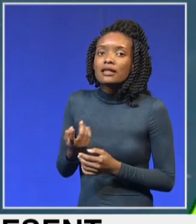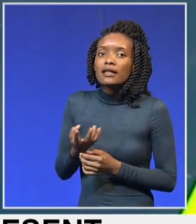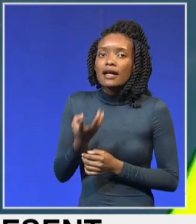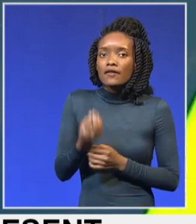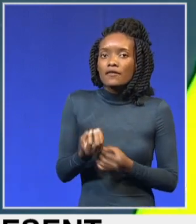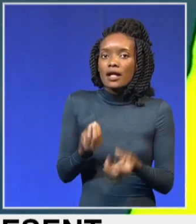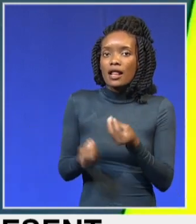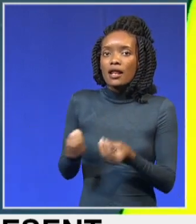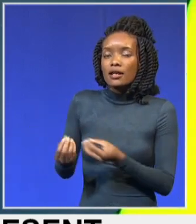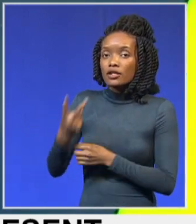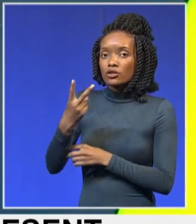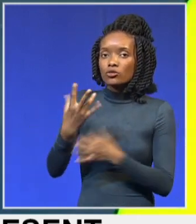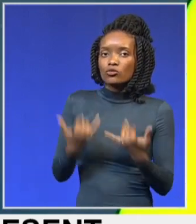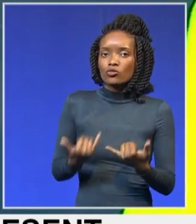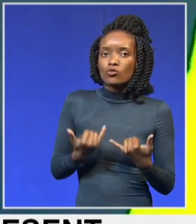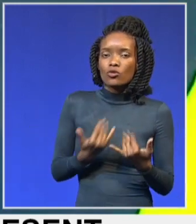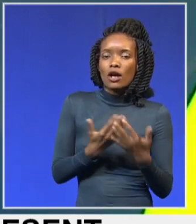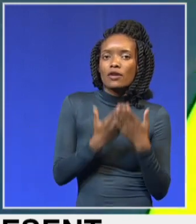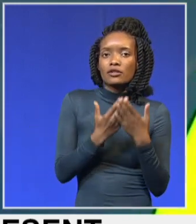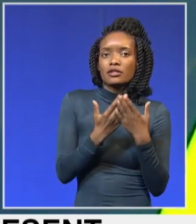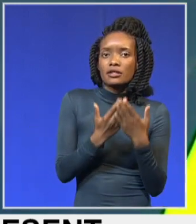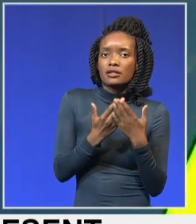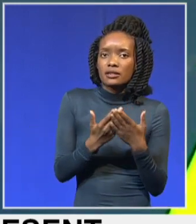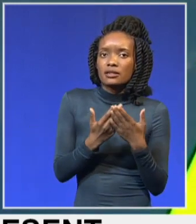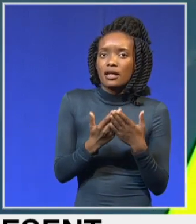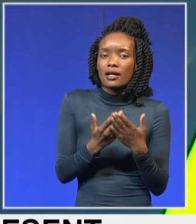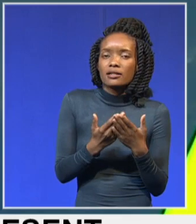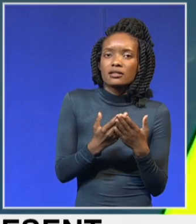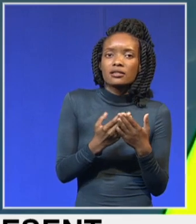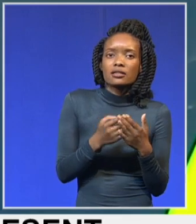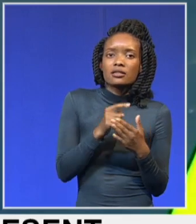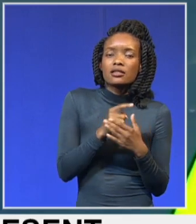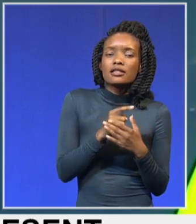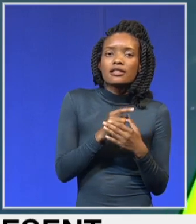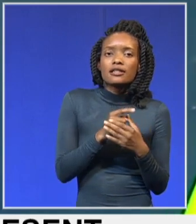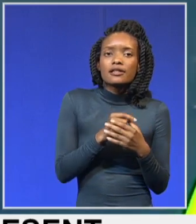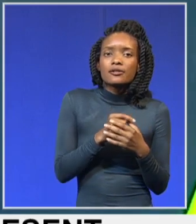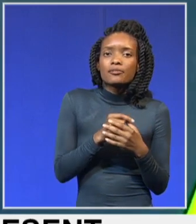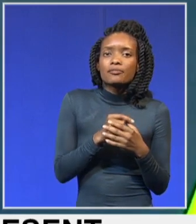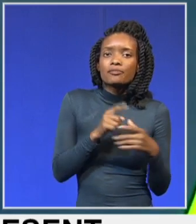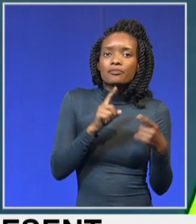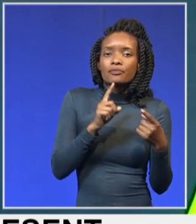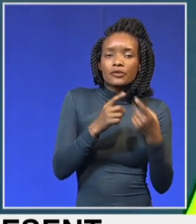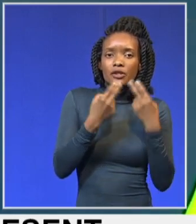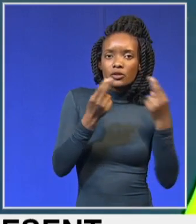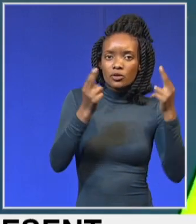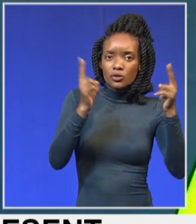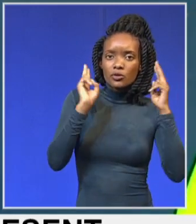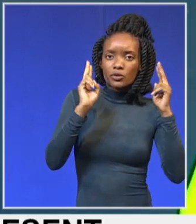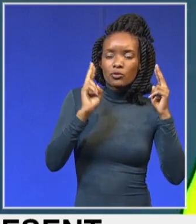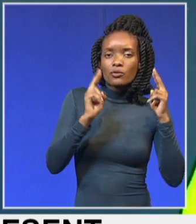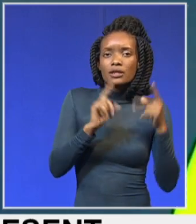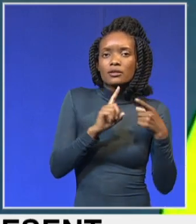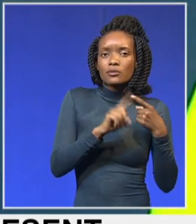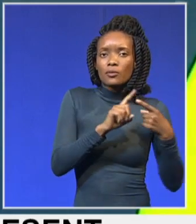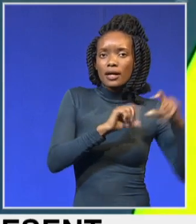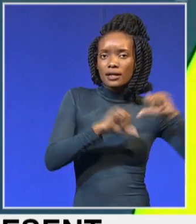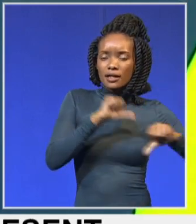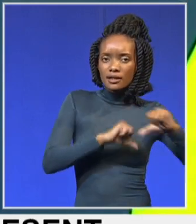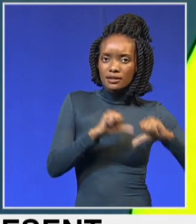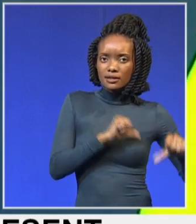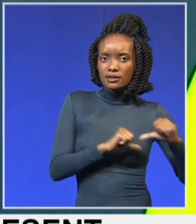currently studying at Sol Plaatje at the moment. The one is doing BSc Data Science, and the other one is